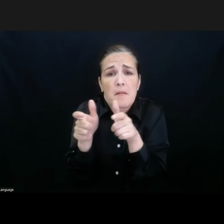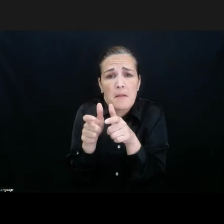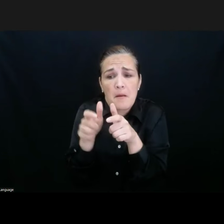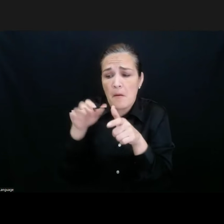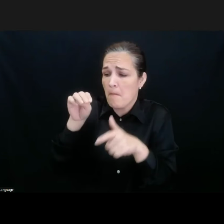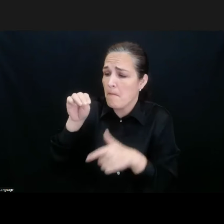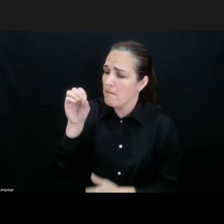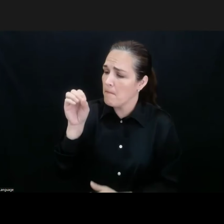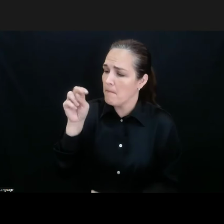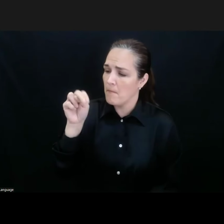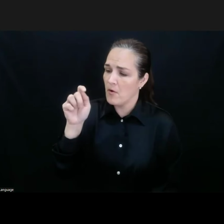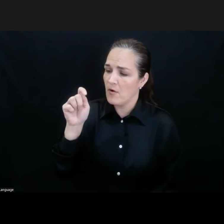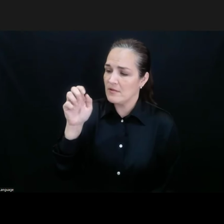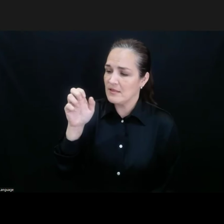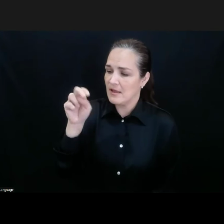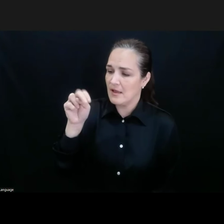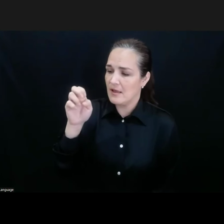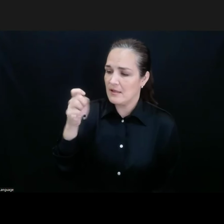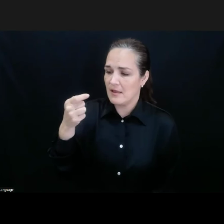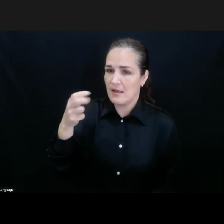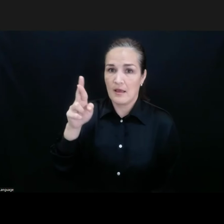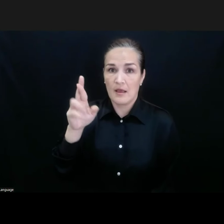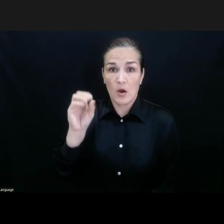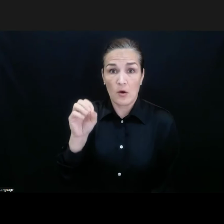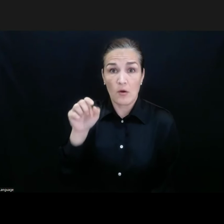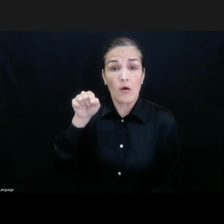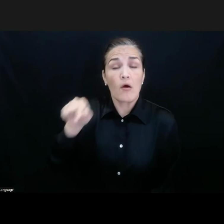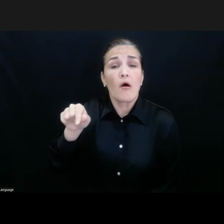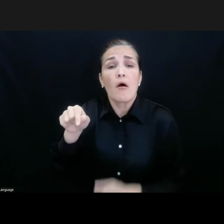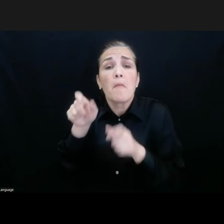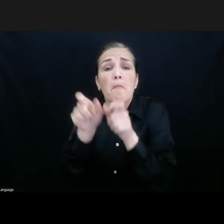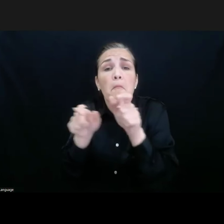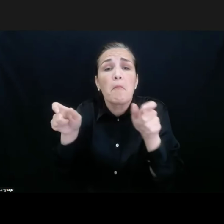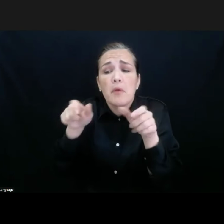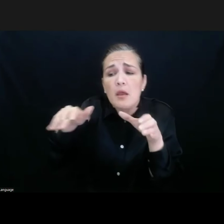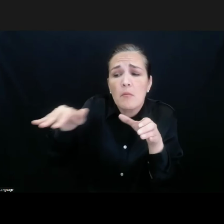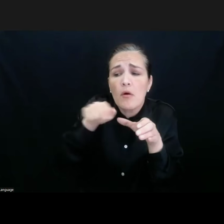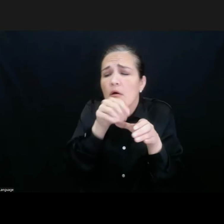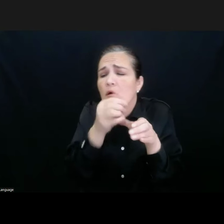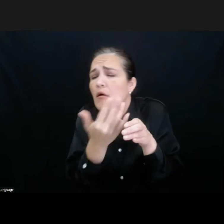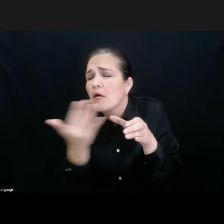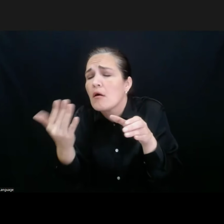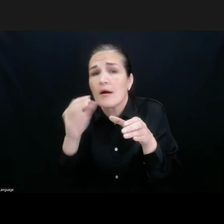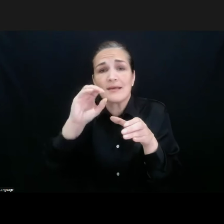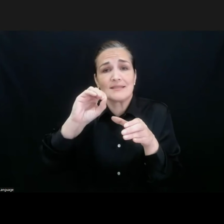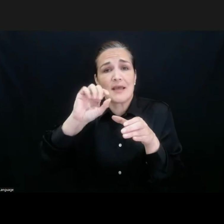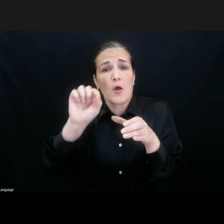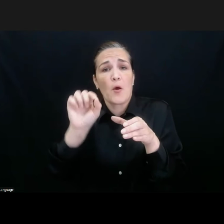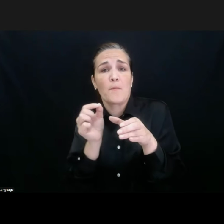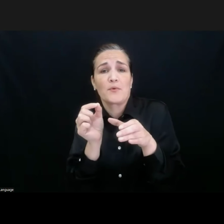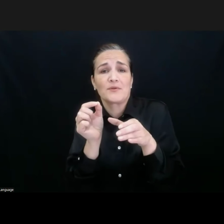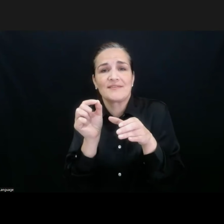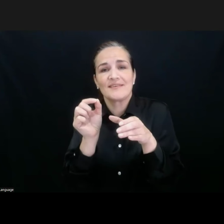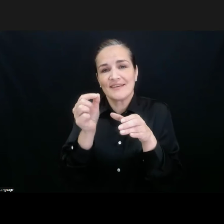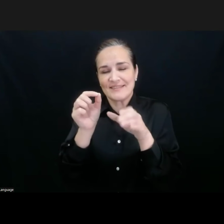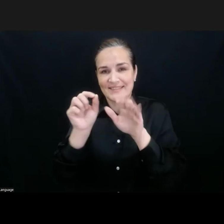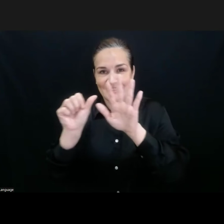million inhabitants. So this is also one of the reasons why I even feel, as I said, proud and privileged